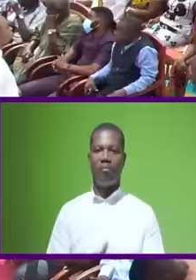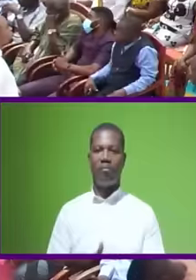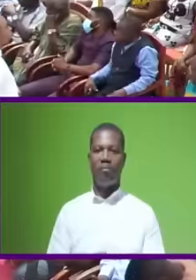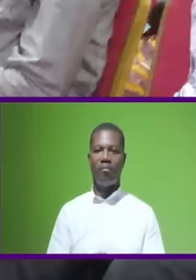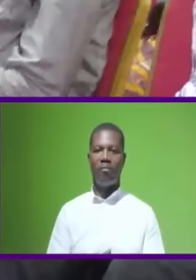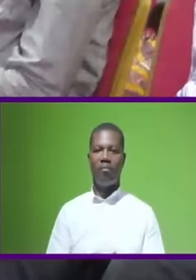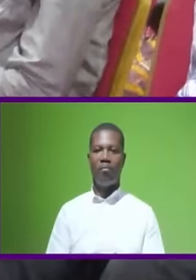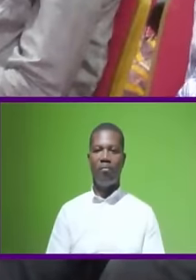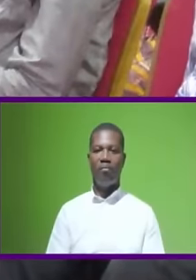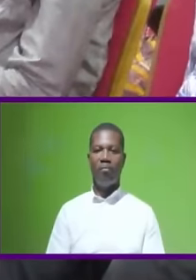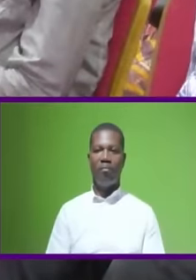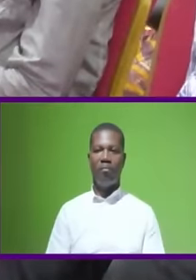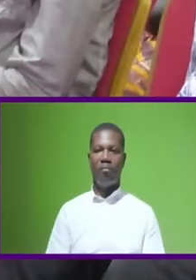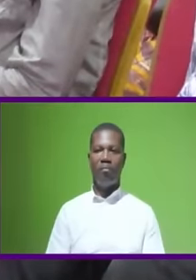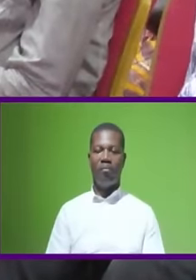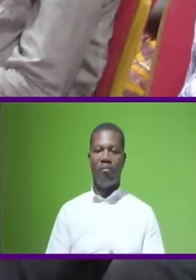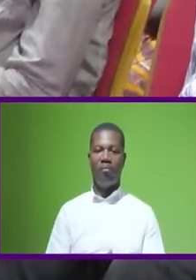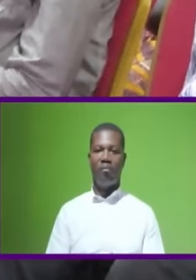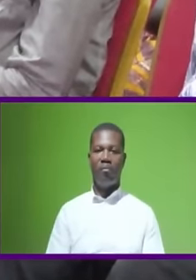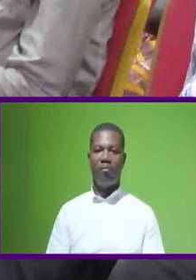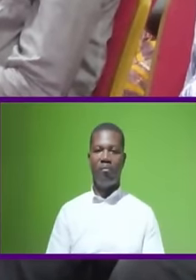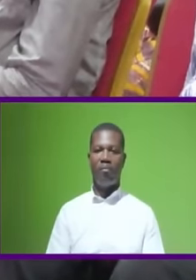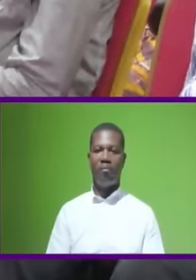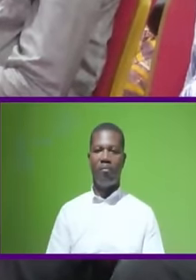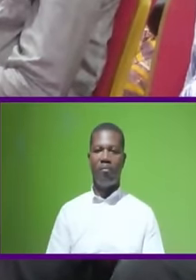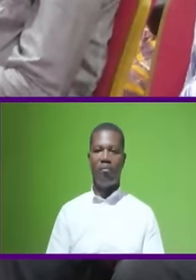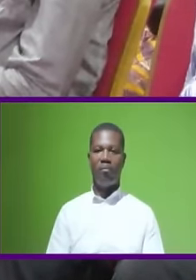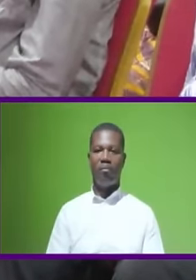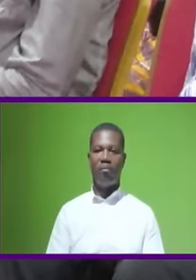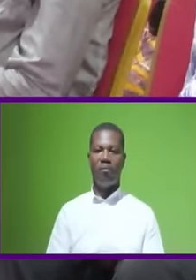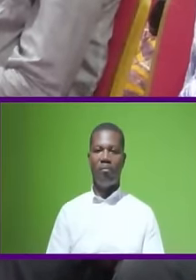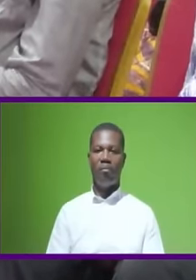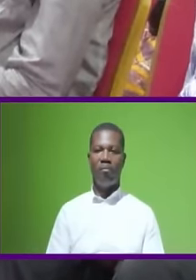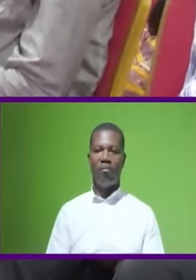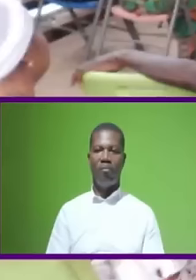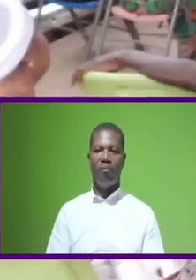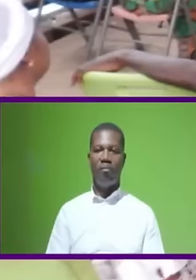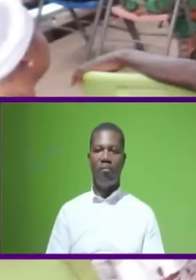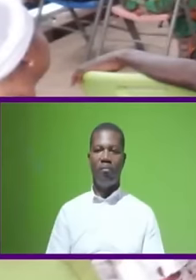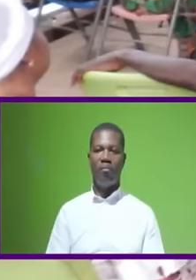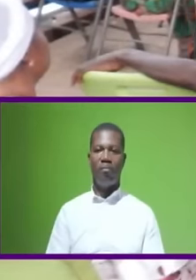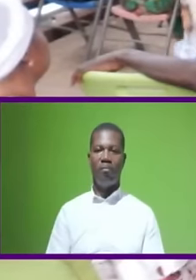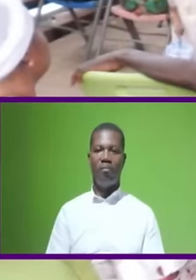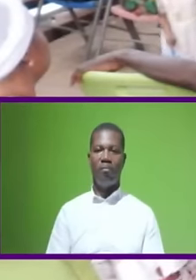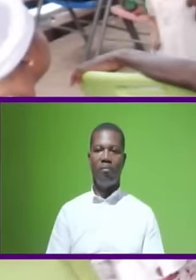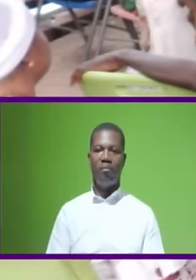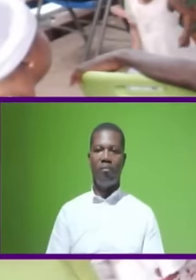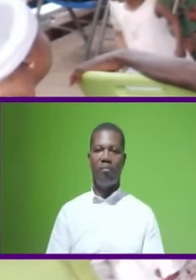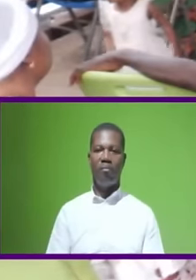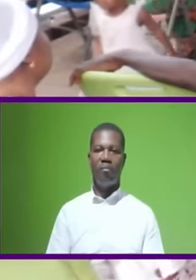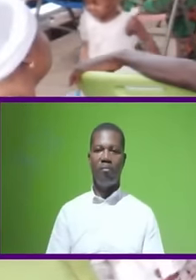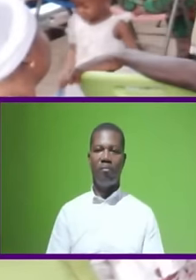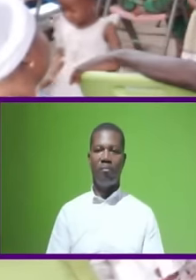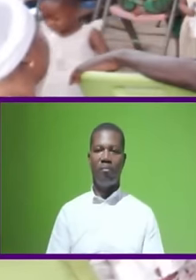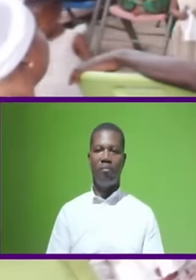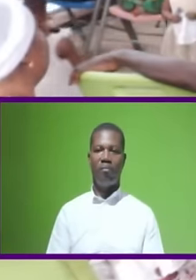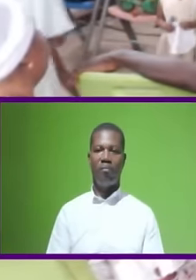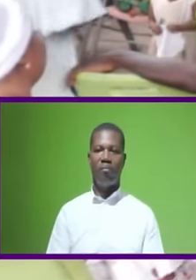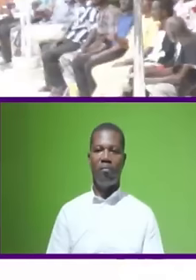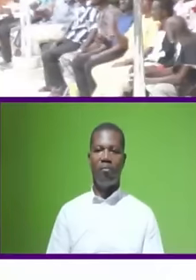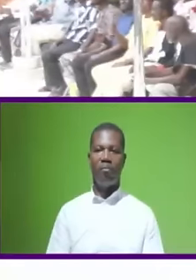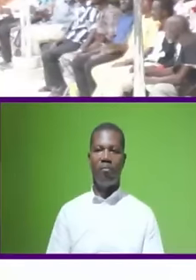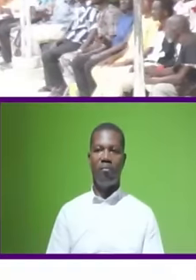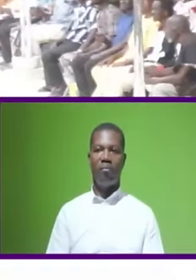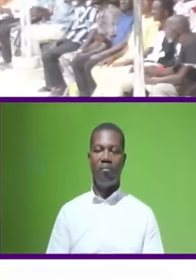I want. Just like the sacrifice of Jesus Christ became beneficial and profitable unto all men. So has it been that